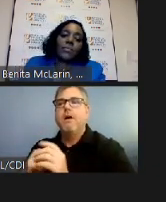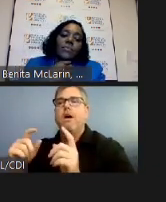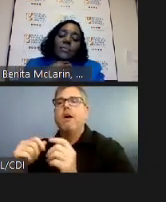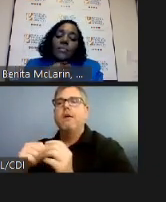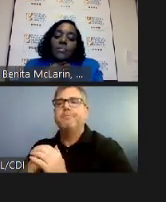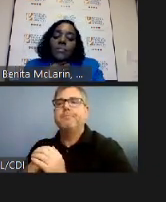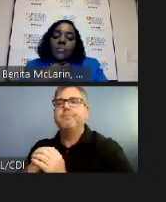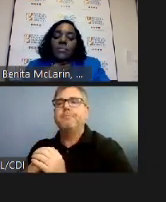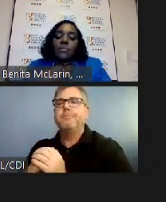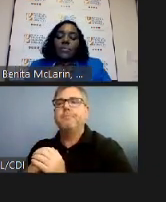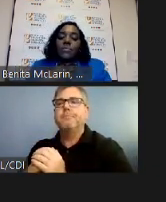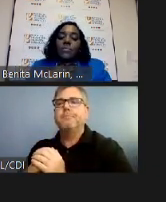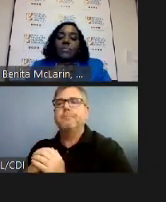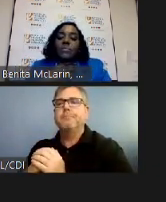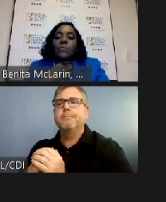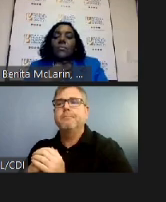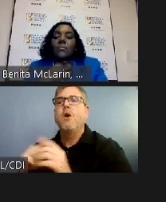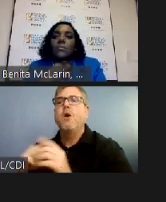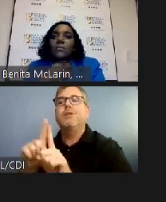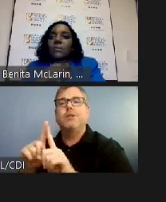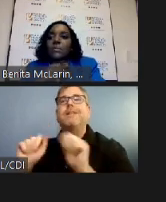available at